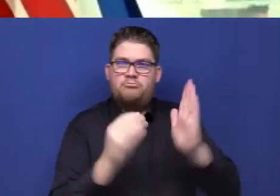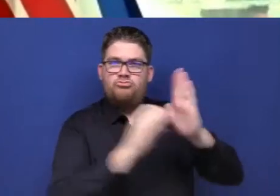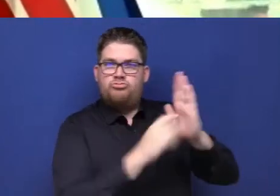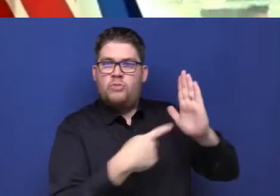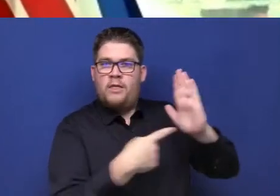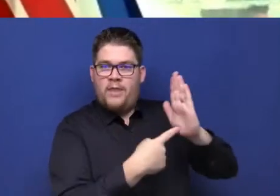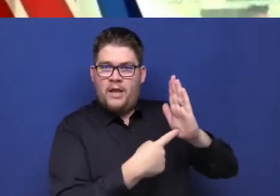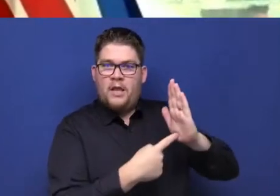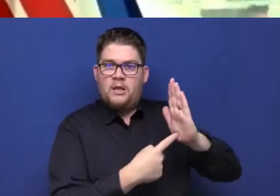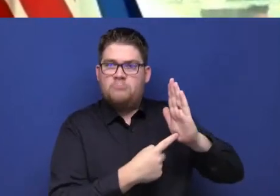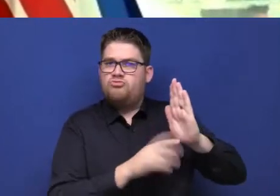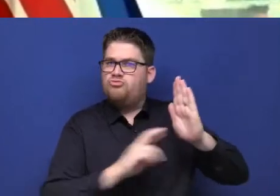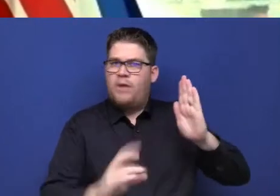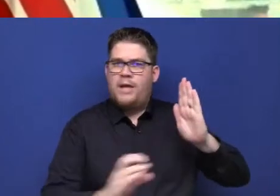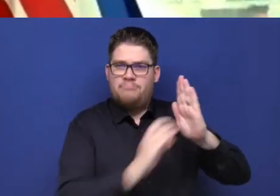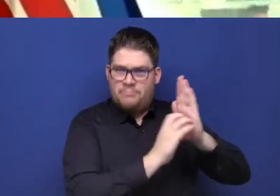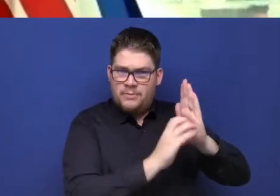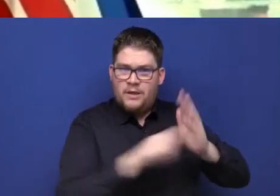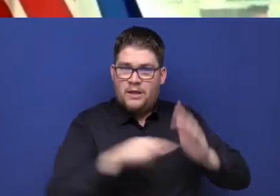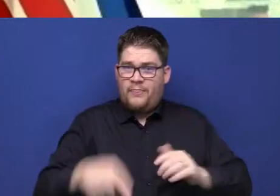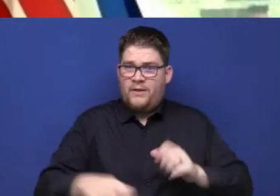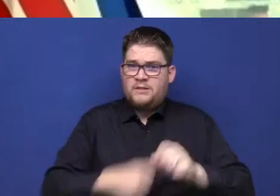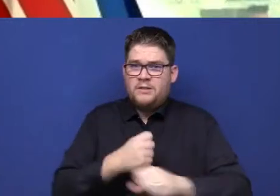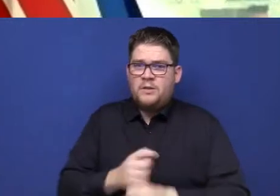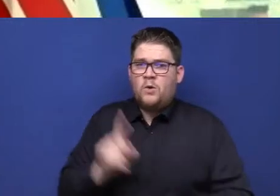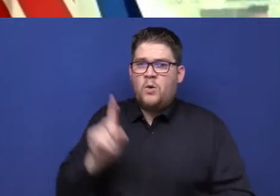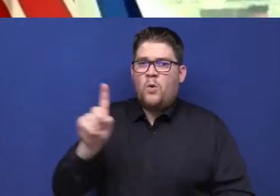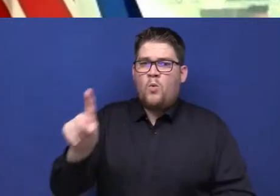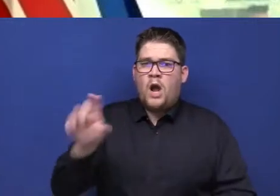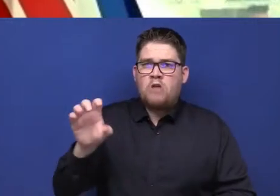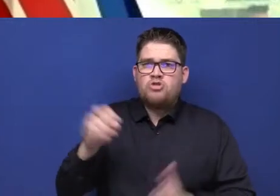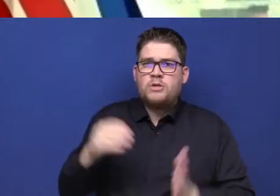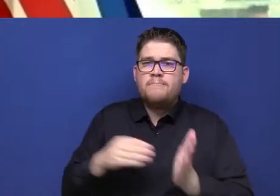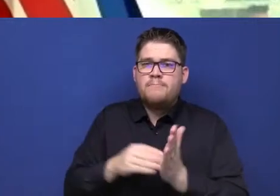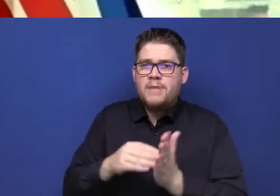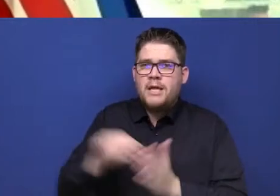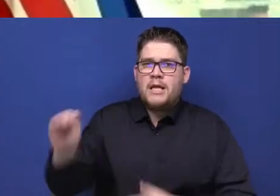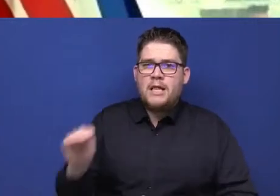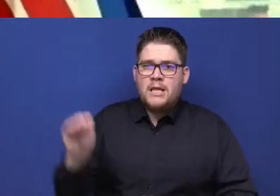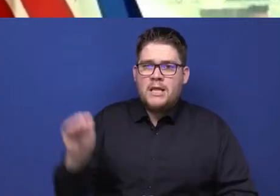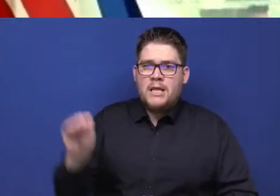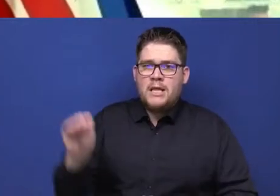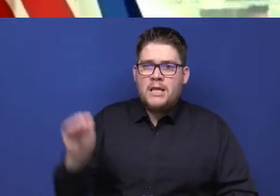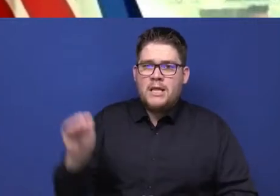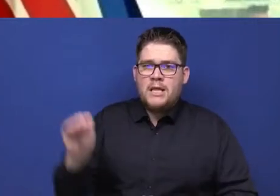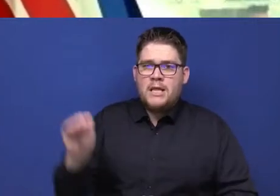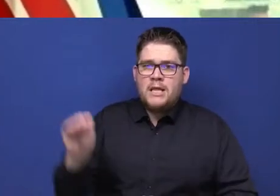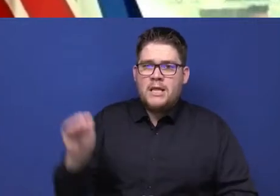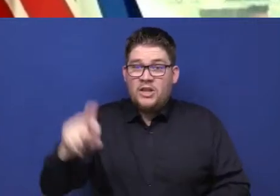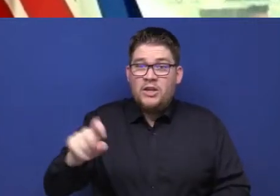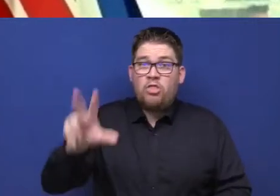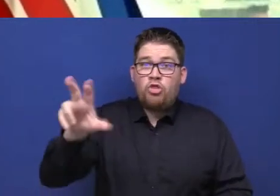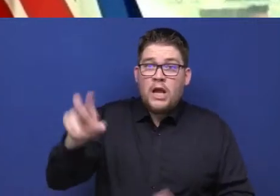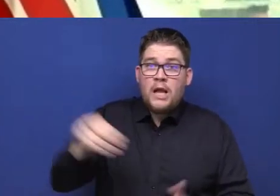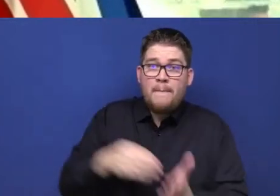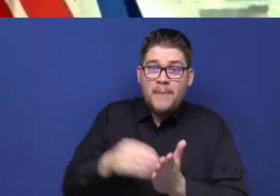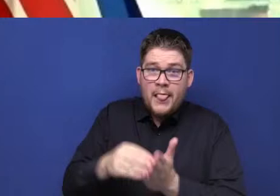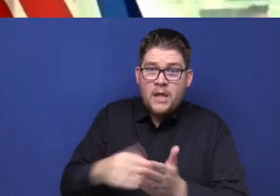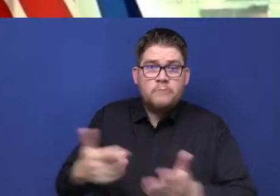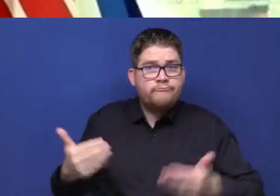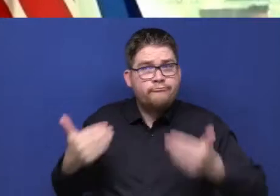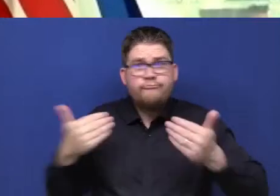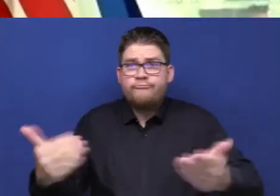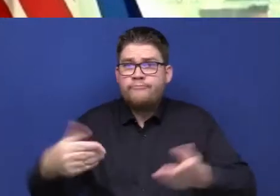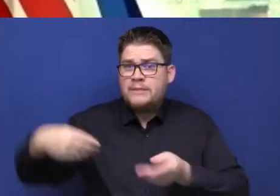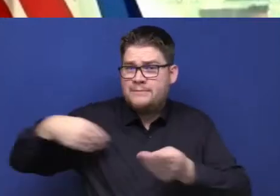it's 400. If it's in a really bad season, such as 2017 or 2018, it could be 650 or more million dollars.